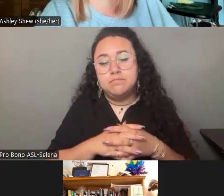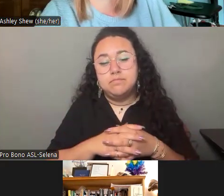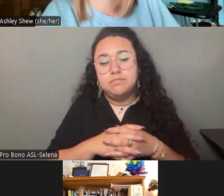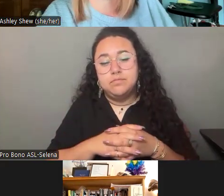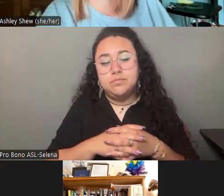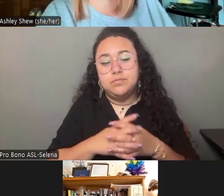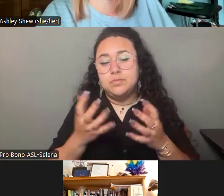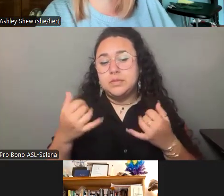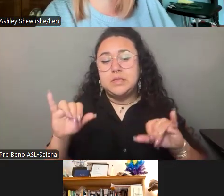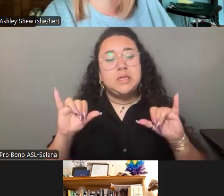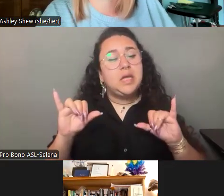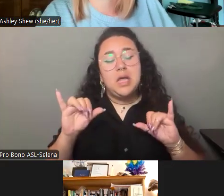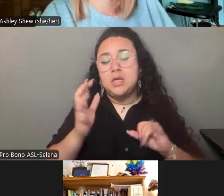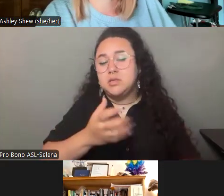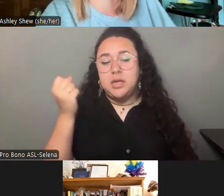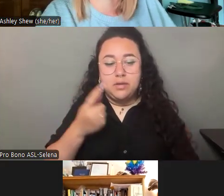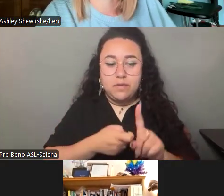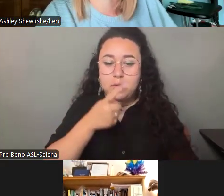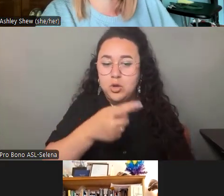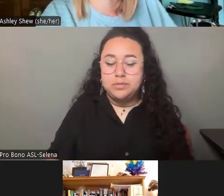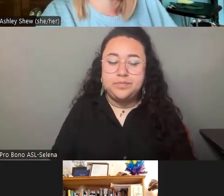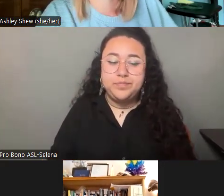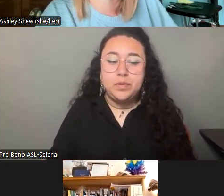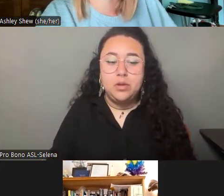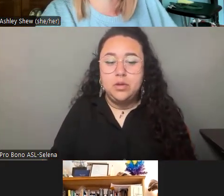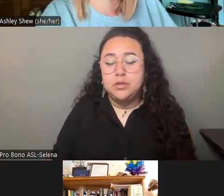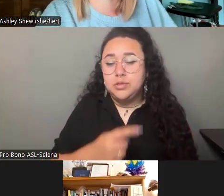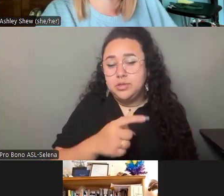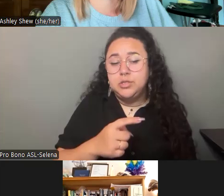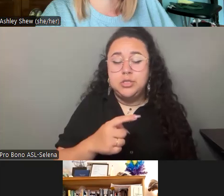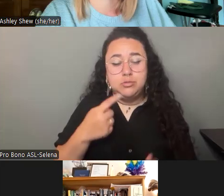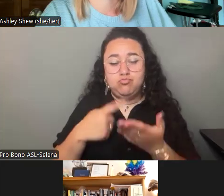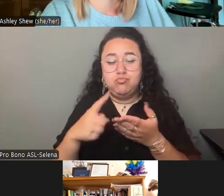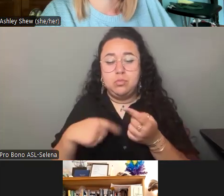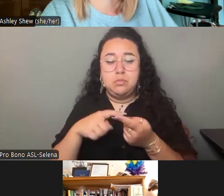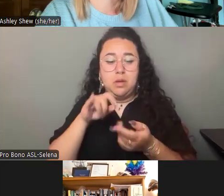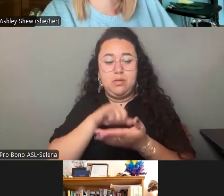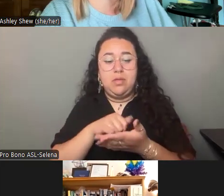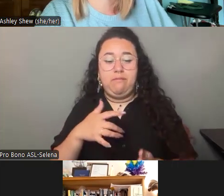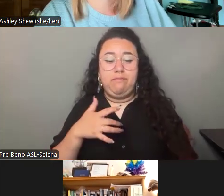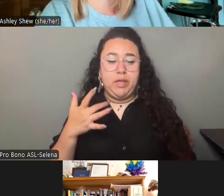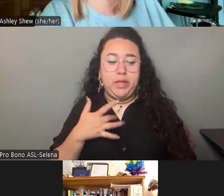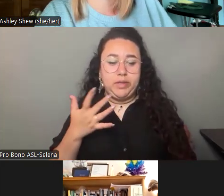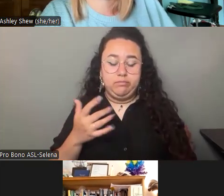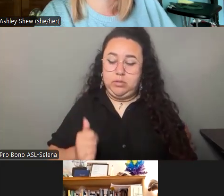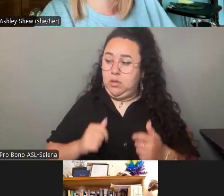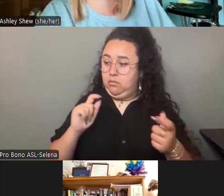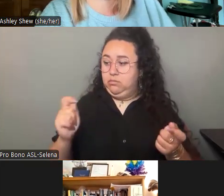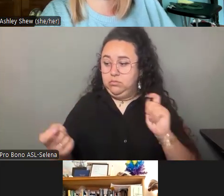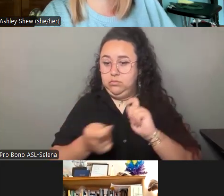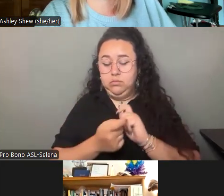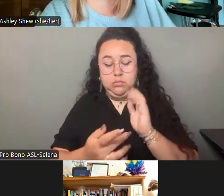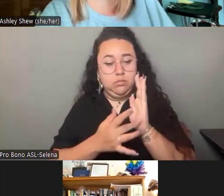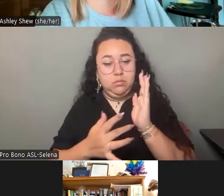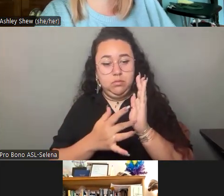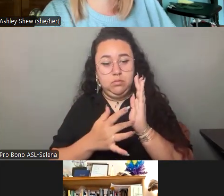And it was all taken away. And she talks about, it is this life-changing technology, having it taken